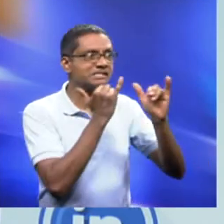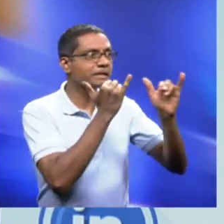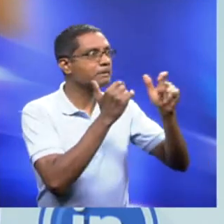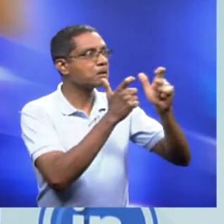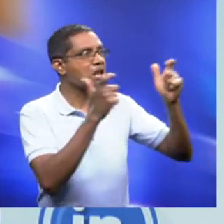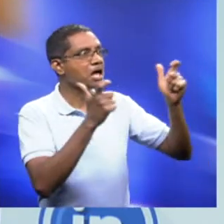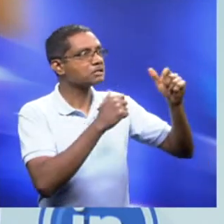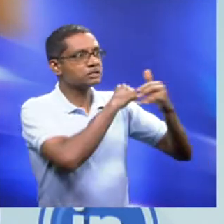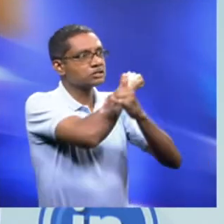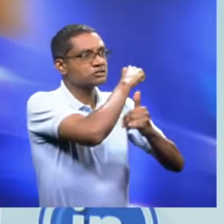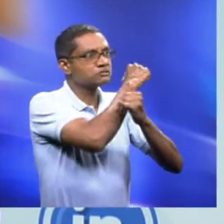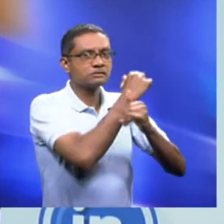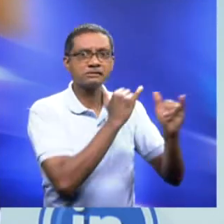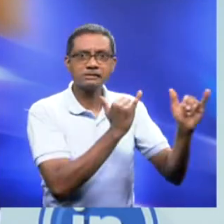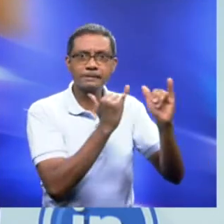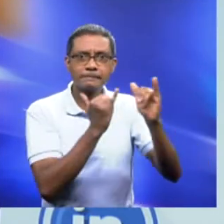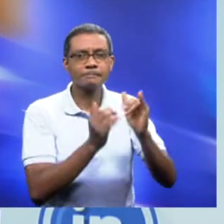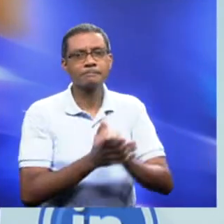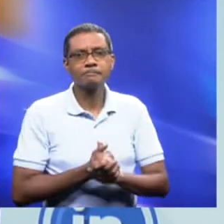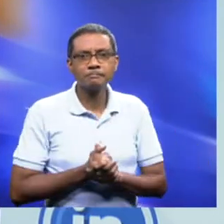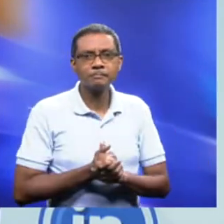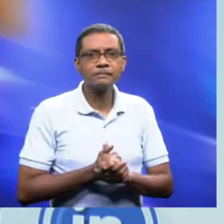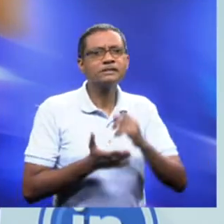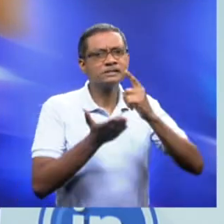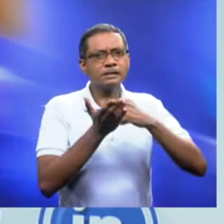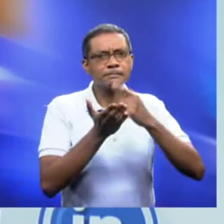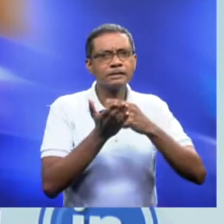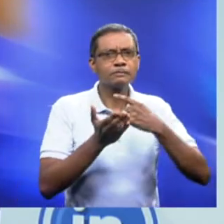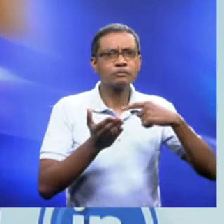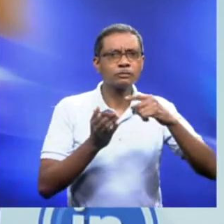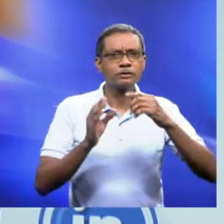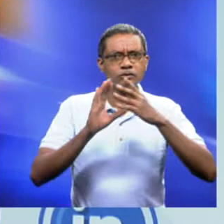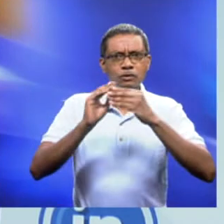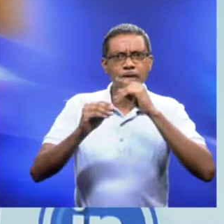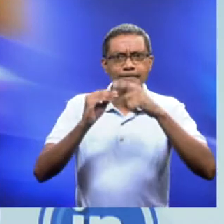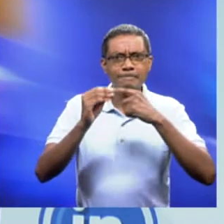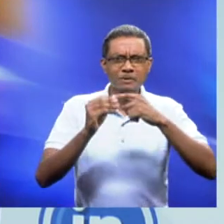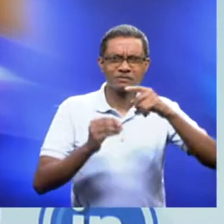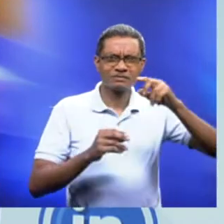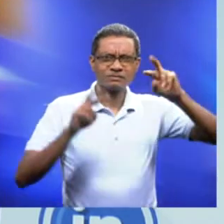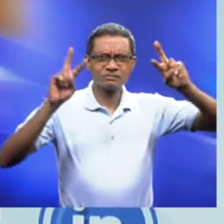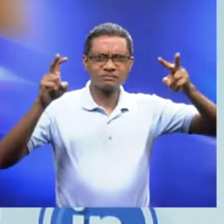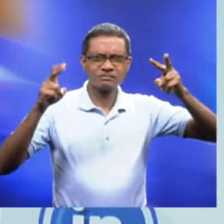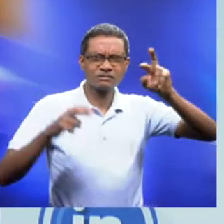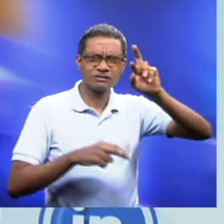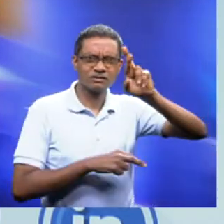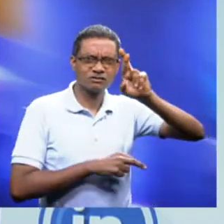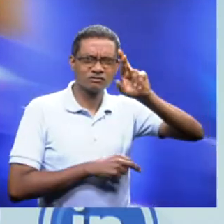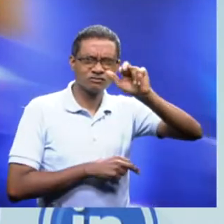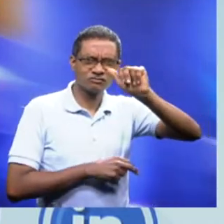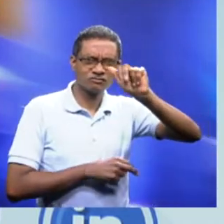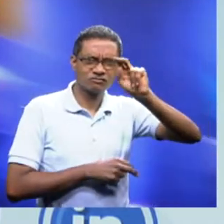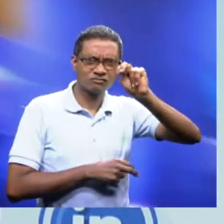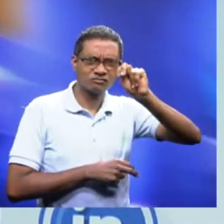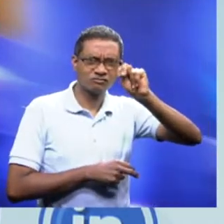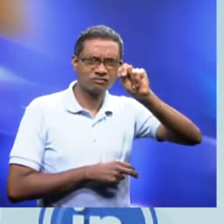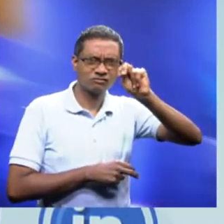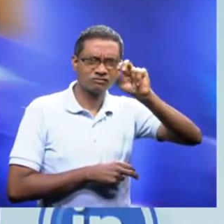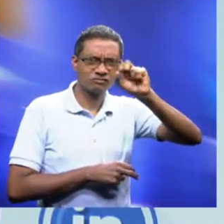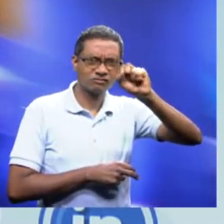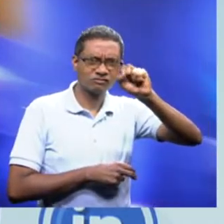So sometimes you talk to persons about ransomware, and they are like, "What are you talking about?" And